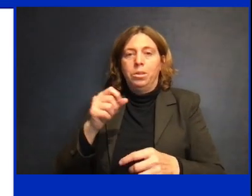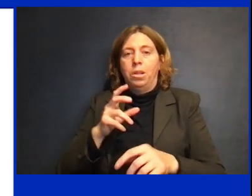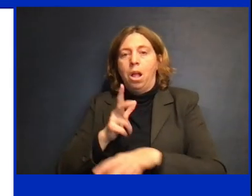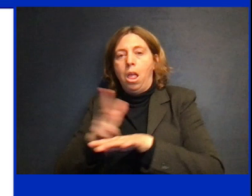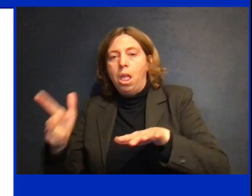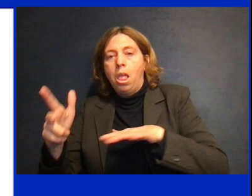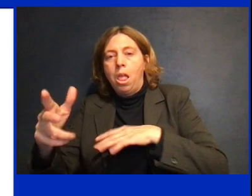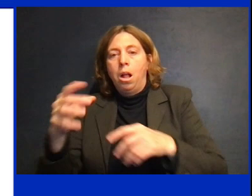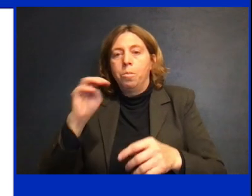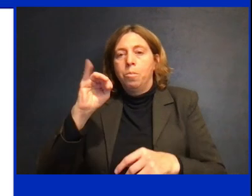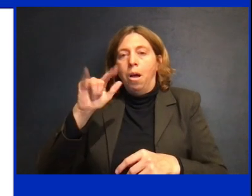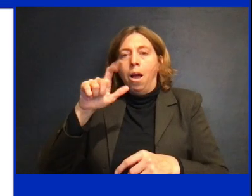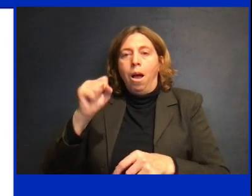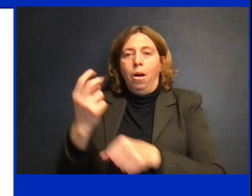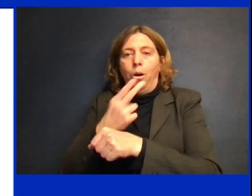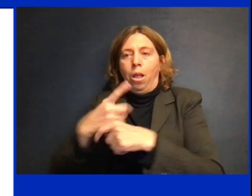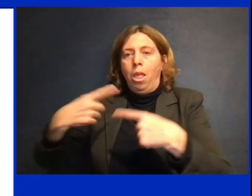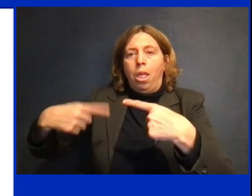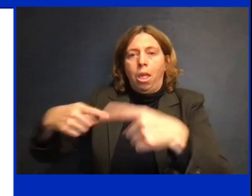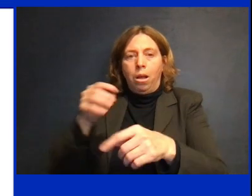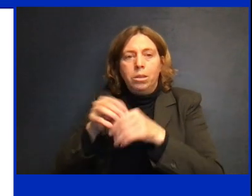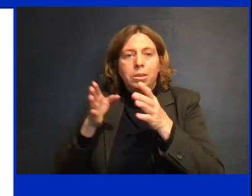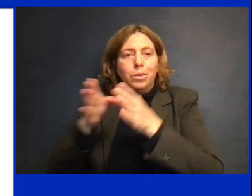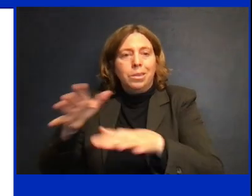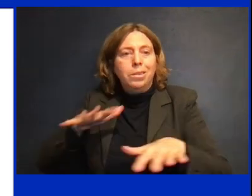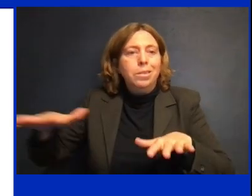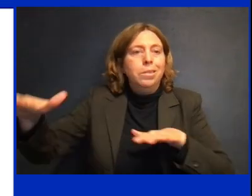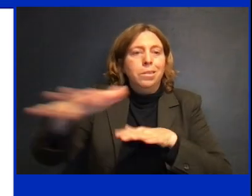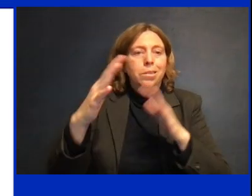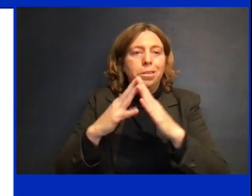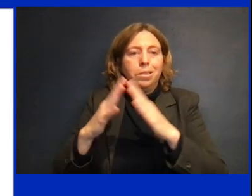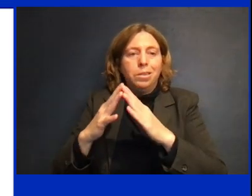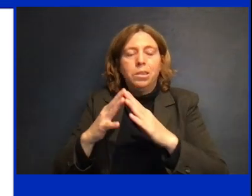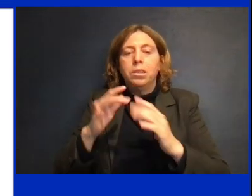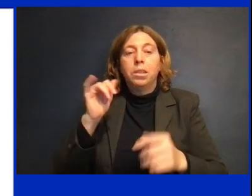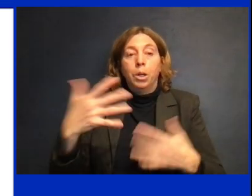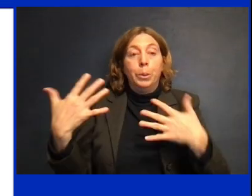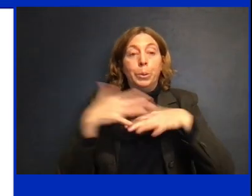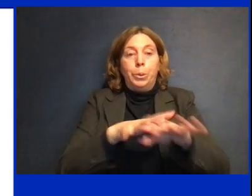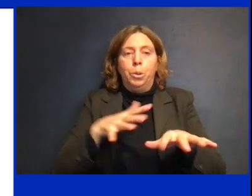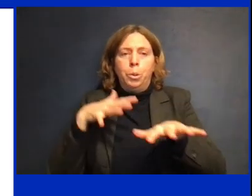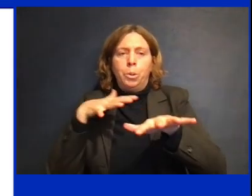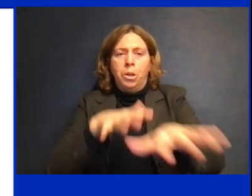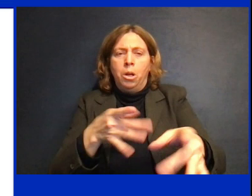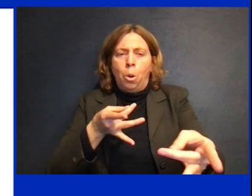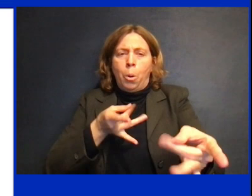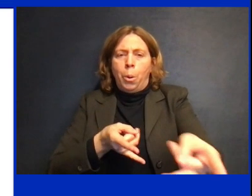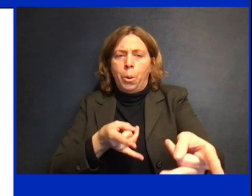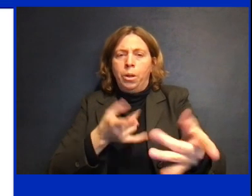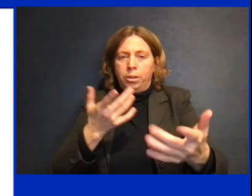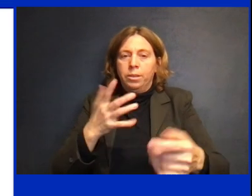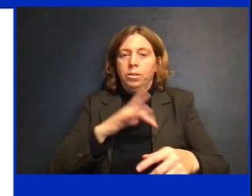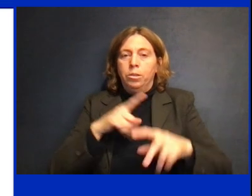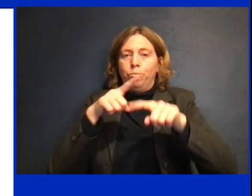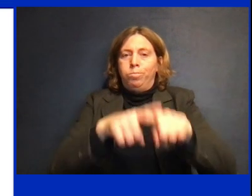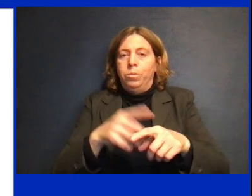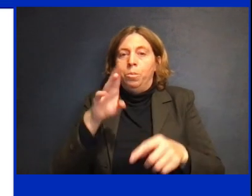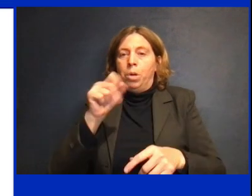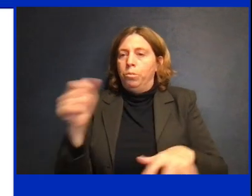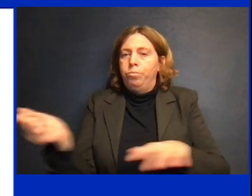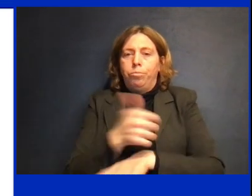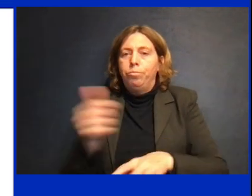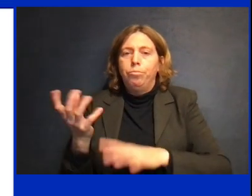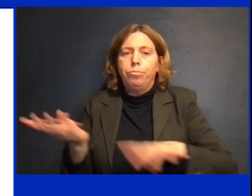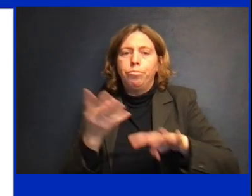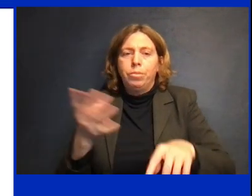city streets. This streamlined traffic flow will enhance the reliability of bus commutes, benefiting the experience of